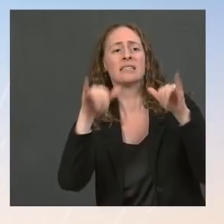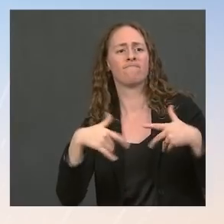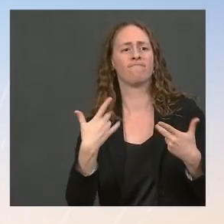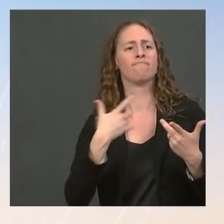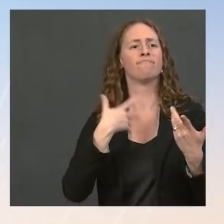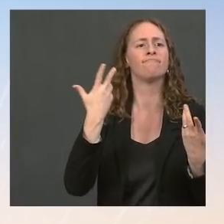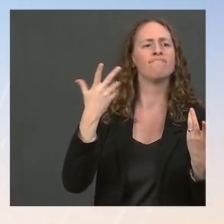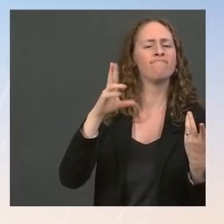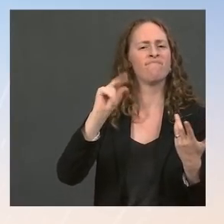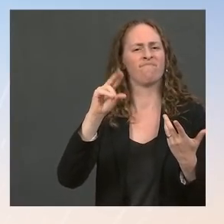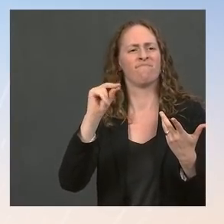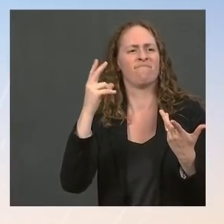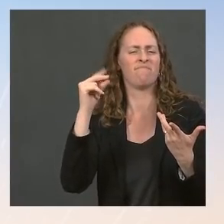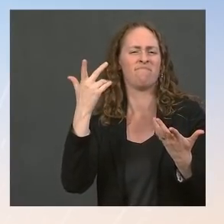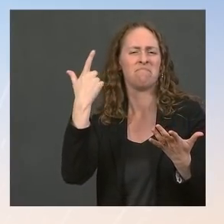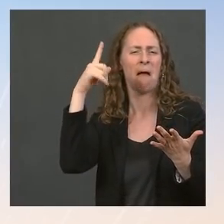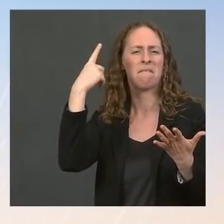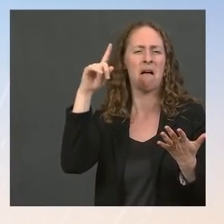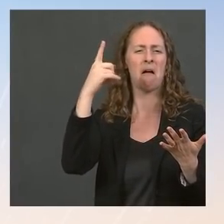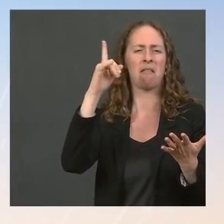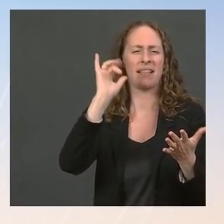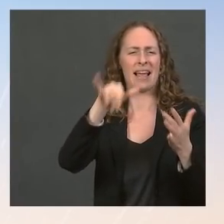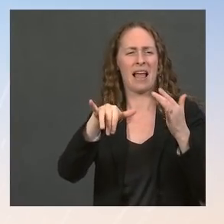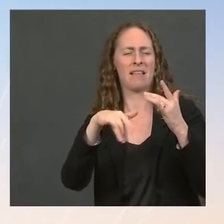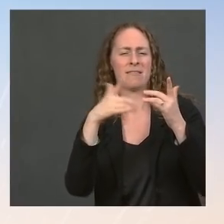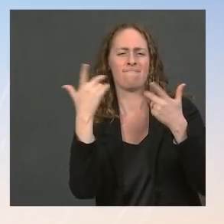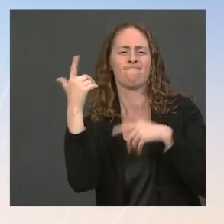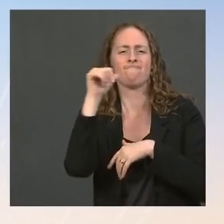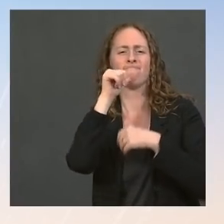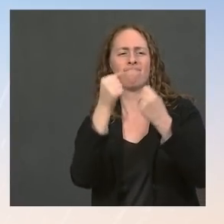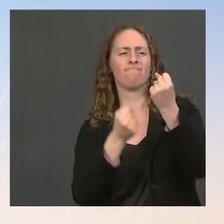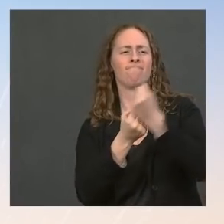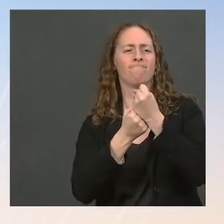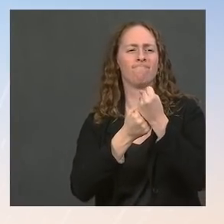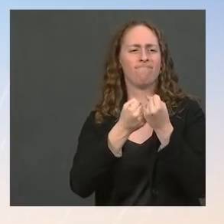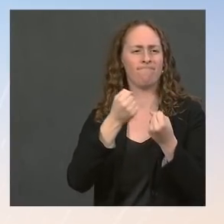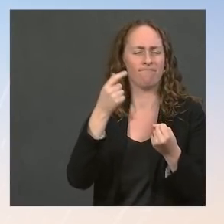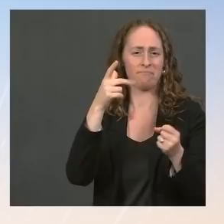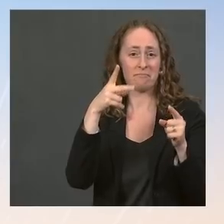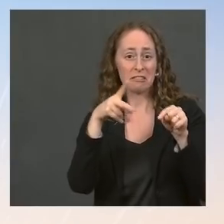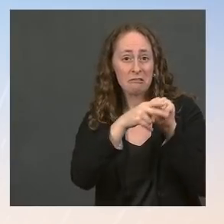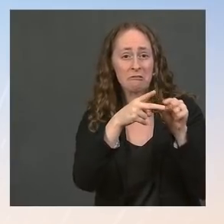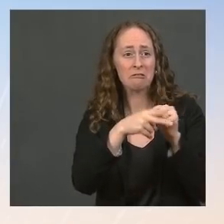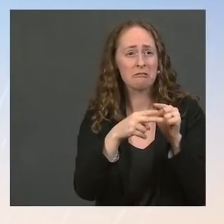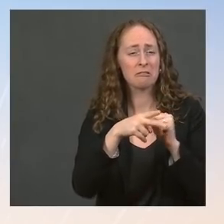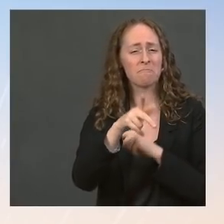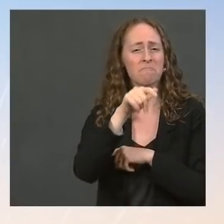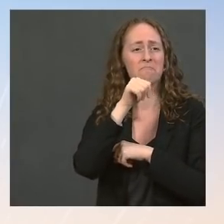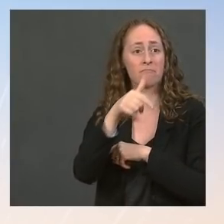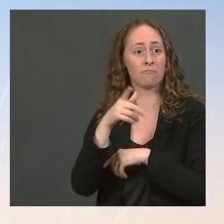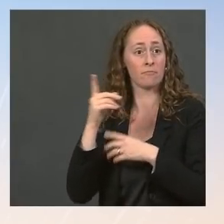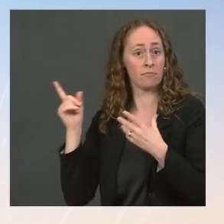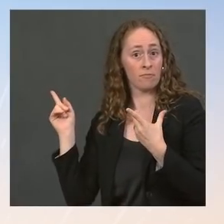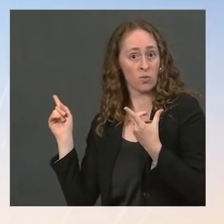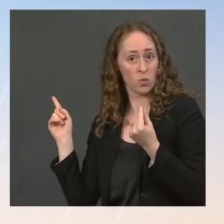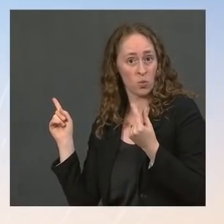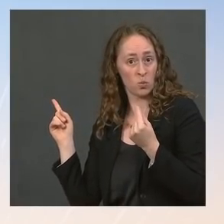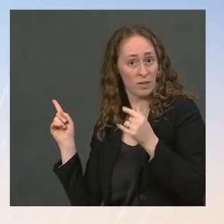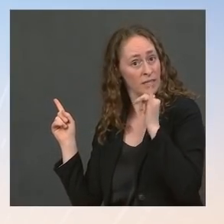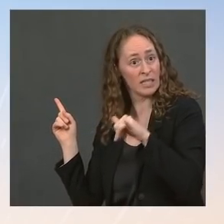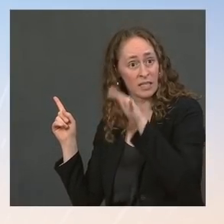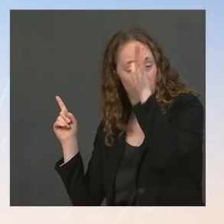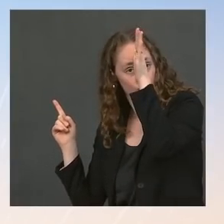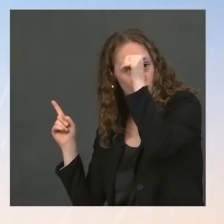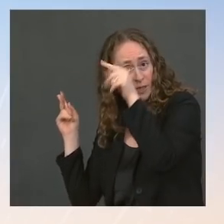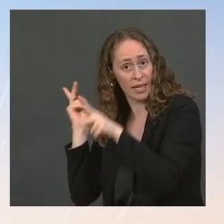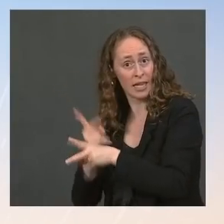are needed right now, that they're not necessary right now. Can the White House commit to keep those? The president obviously